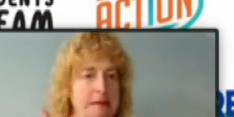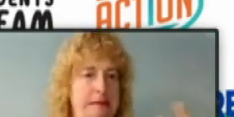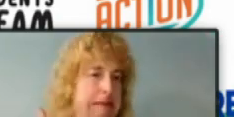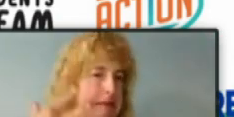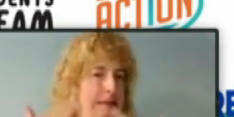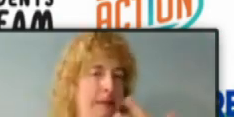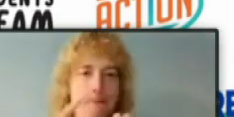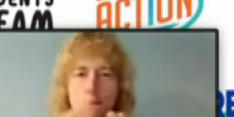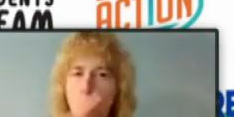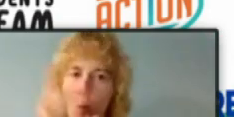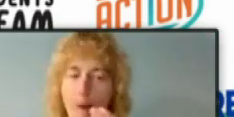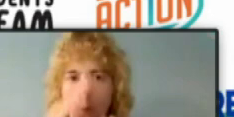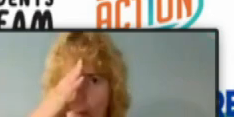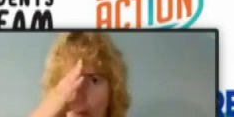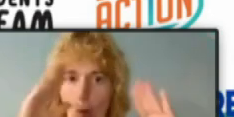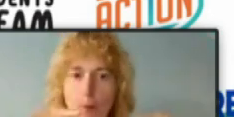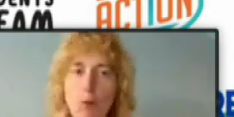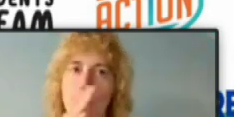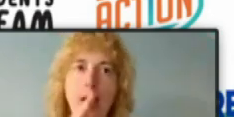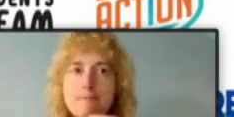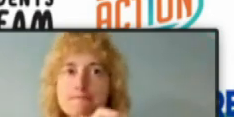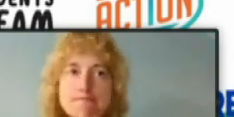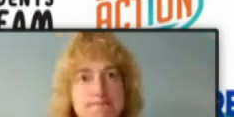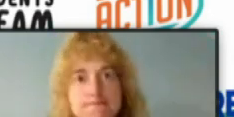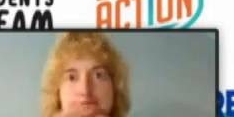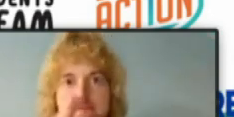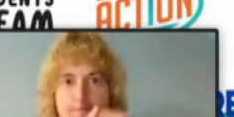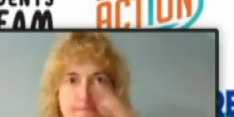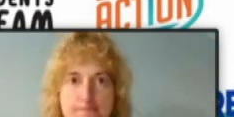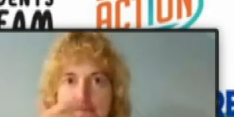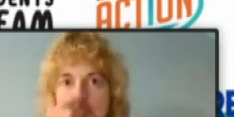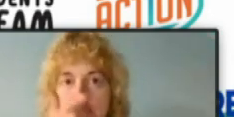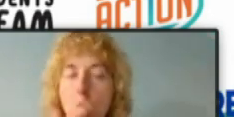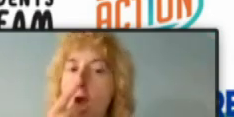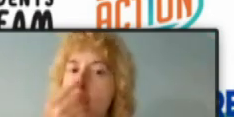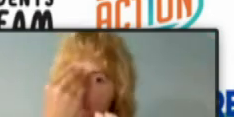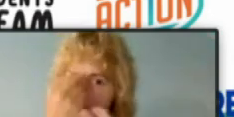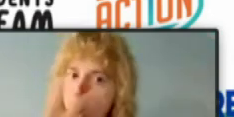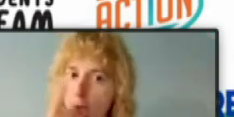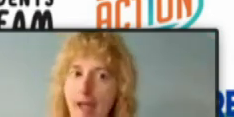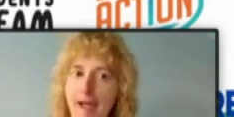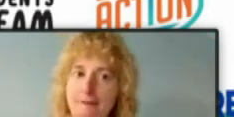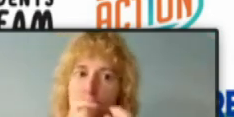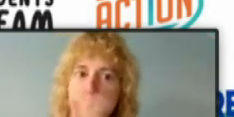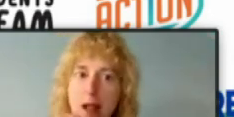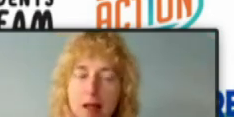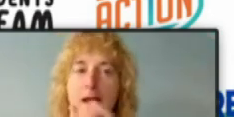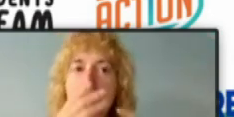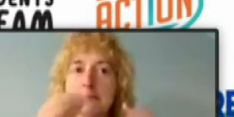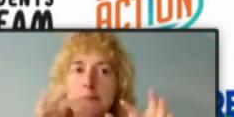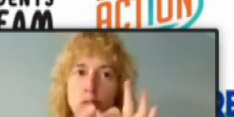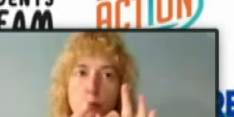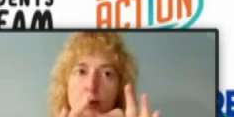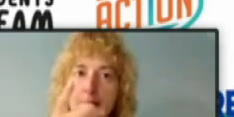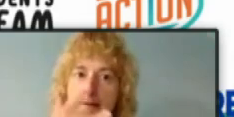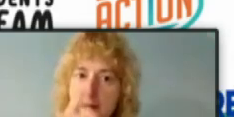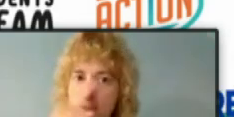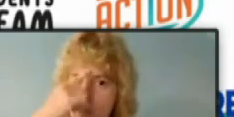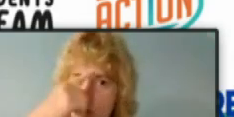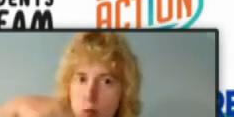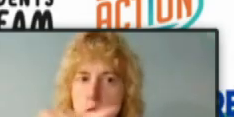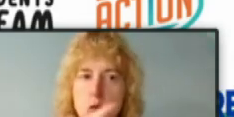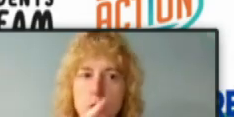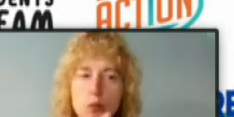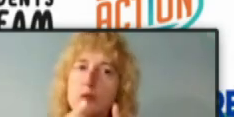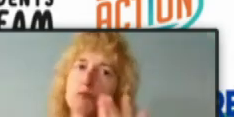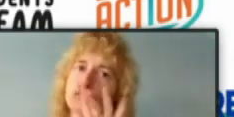that you'll get comfortable. And I want to let you know that we always have translation available for you and a way to connect to us.